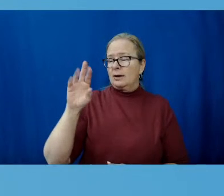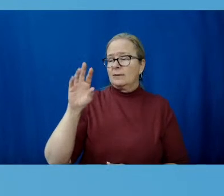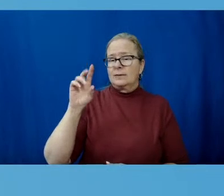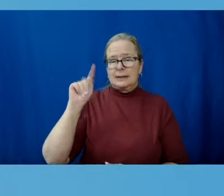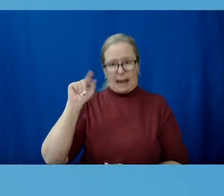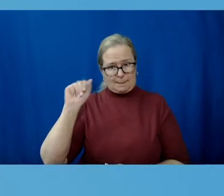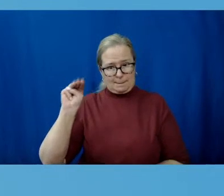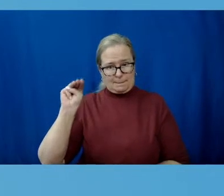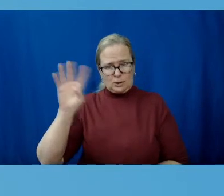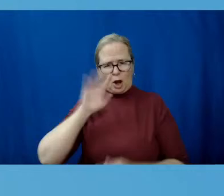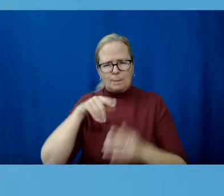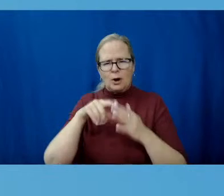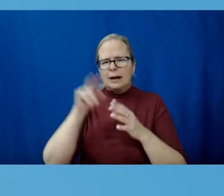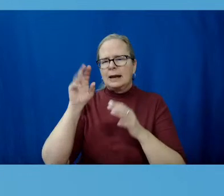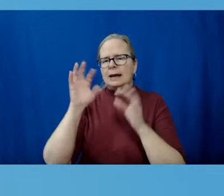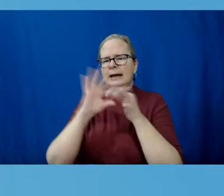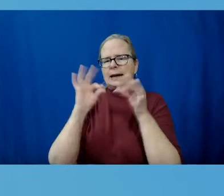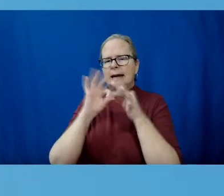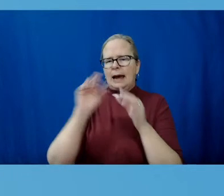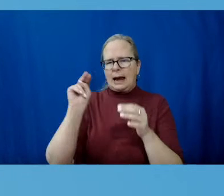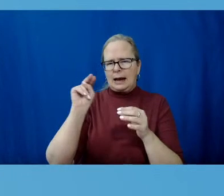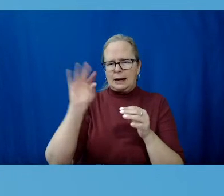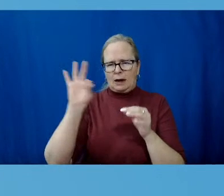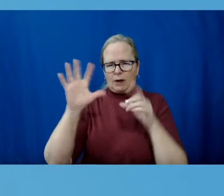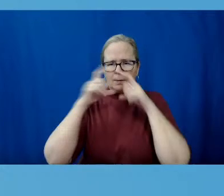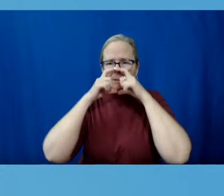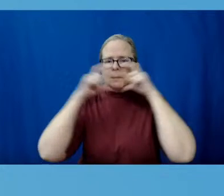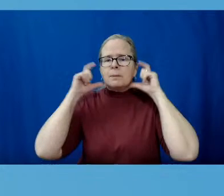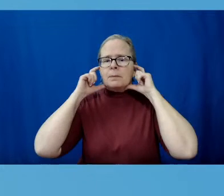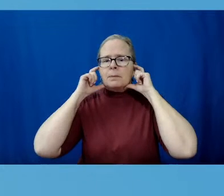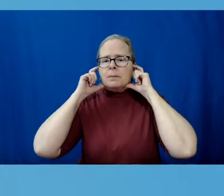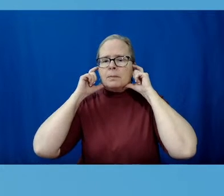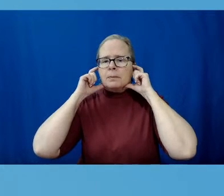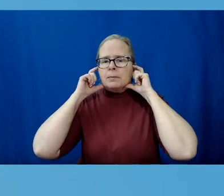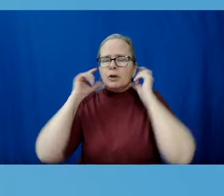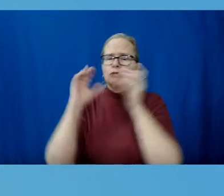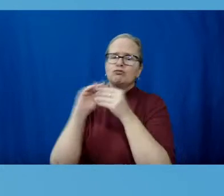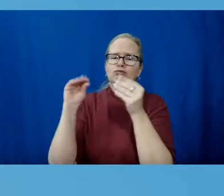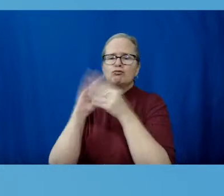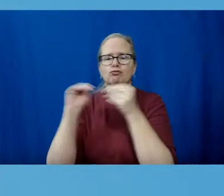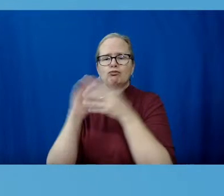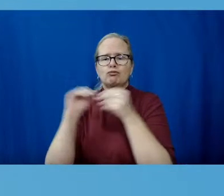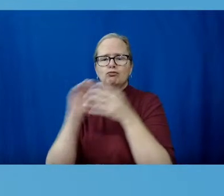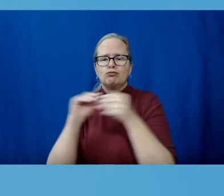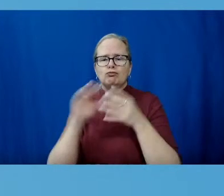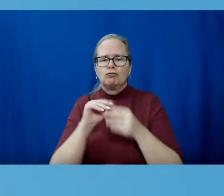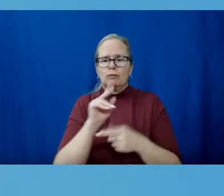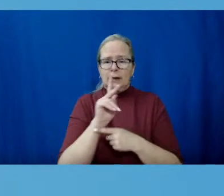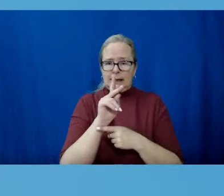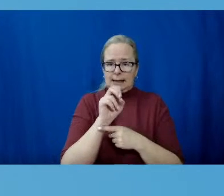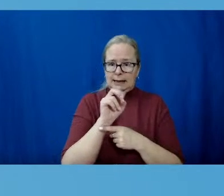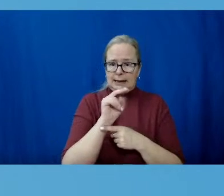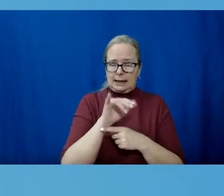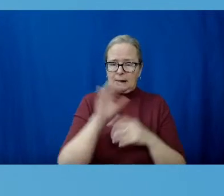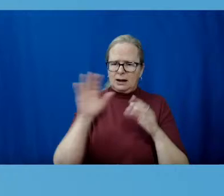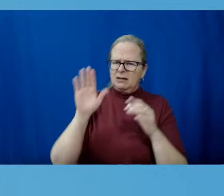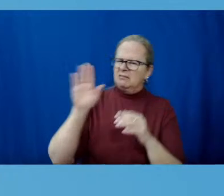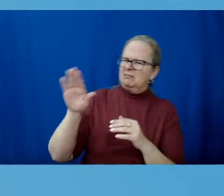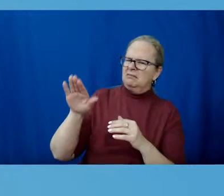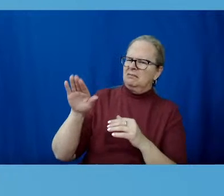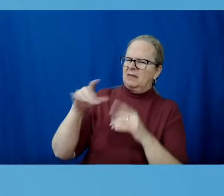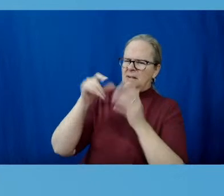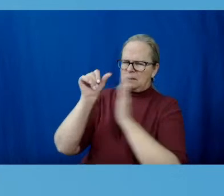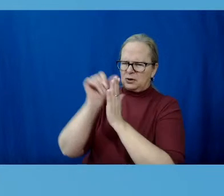appear in, and how many cloth masks can Dr. Hinshaw put on at the same time. And it is really challenging